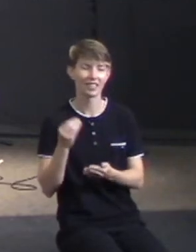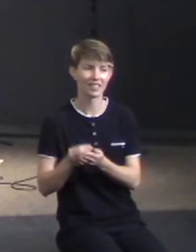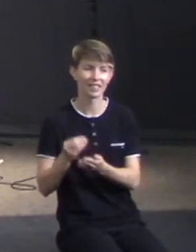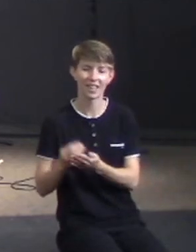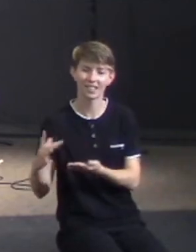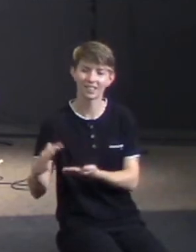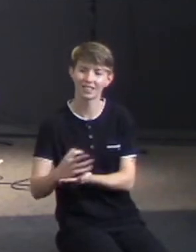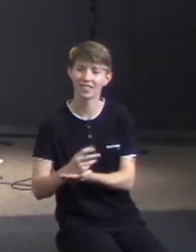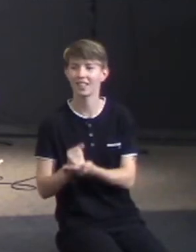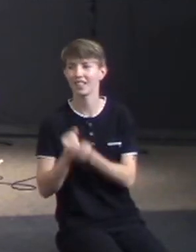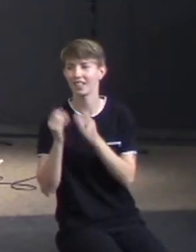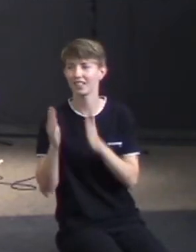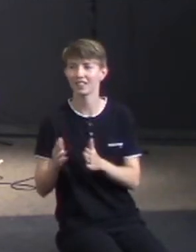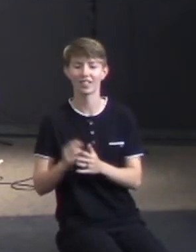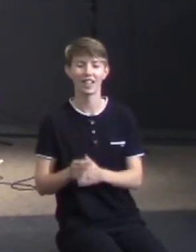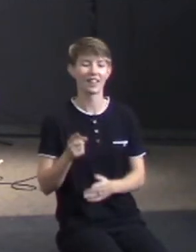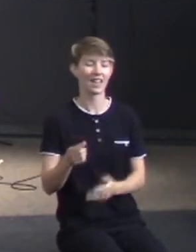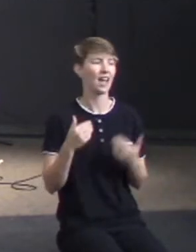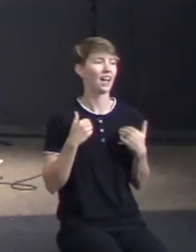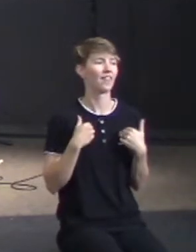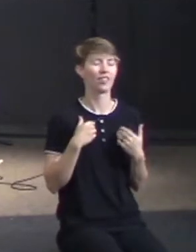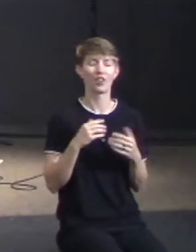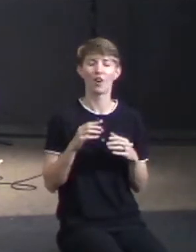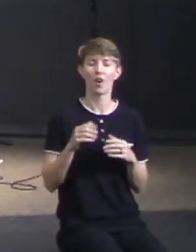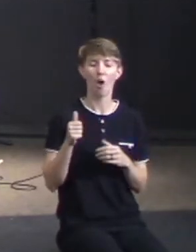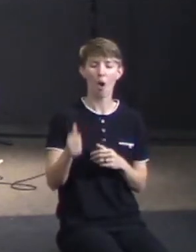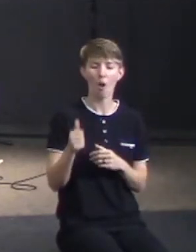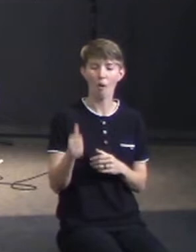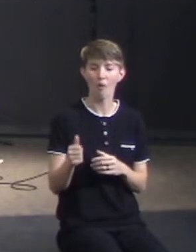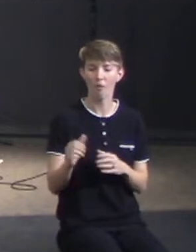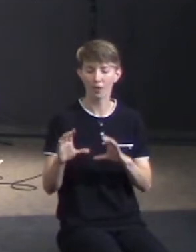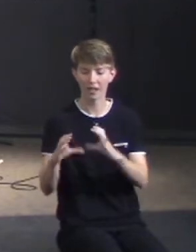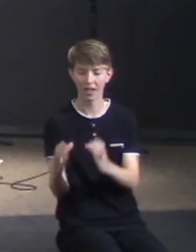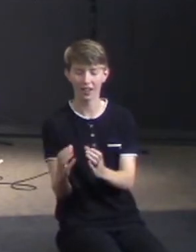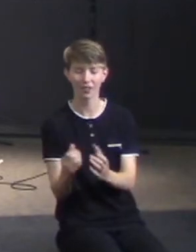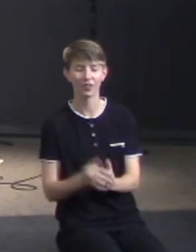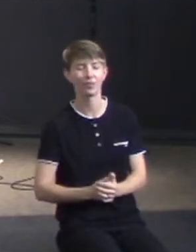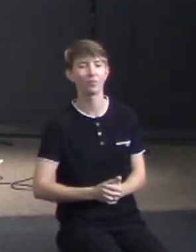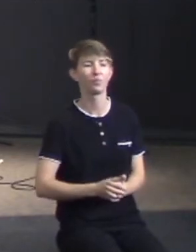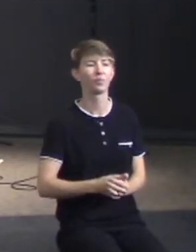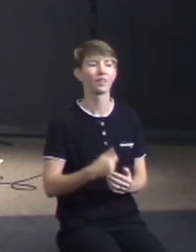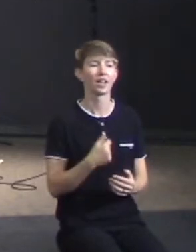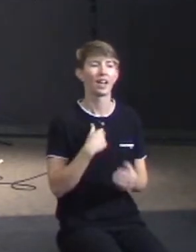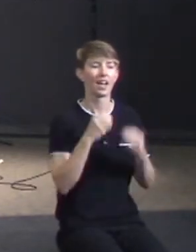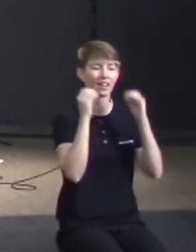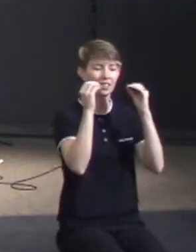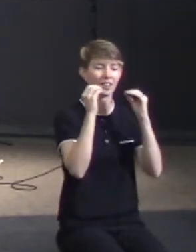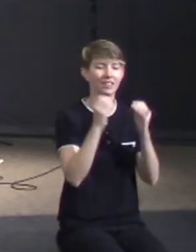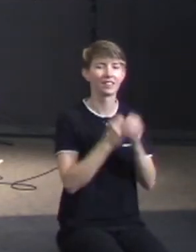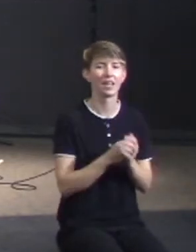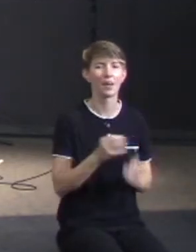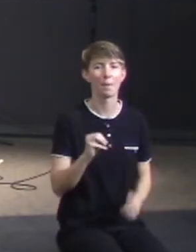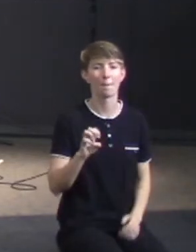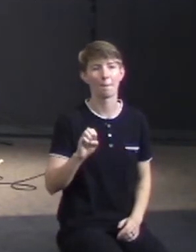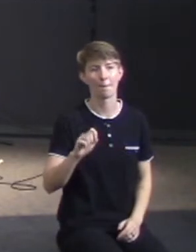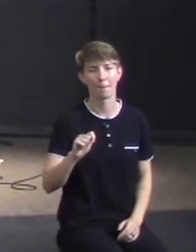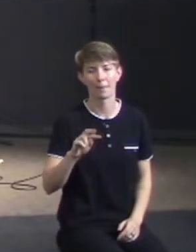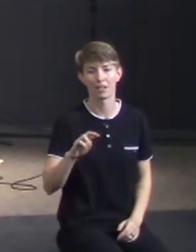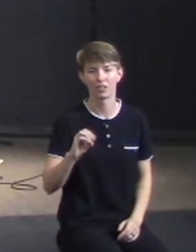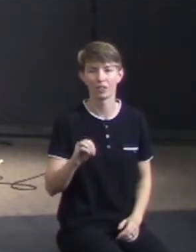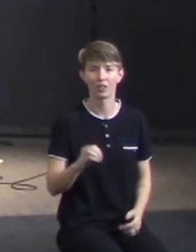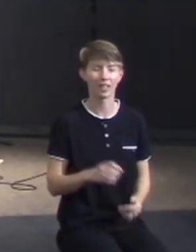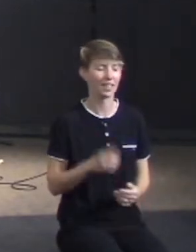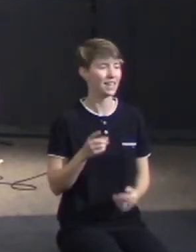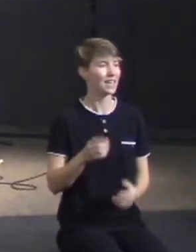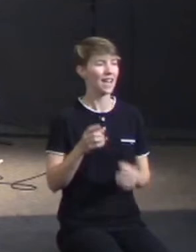sinner. That is a special, you know, when I used to teach this in Metro, we actually had a tax collector who hated when I pointed that out,